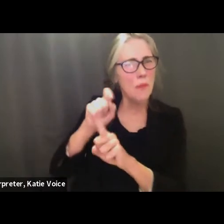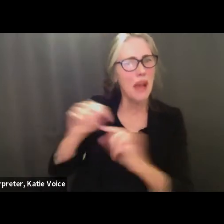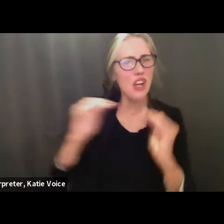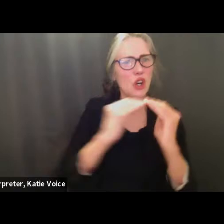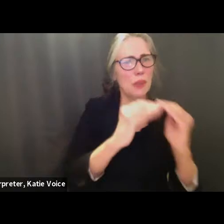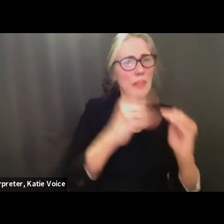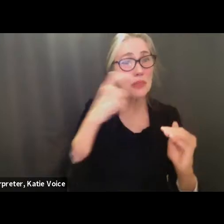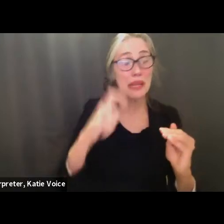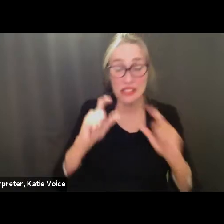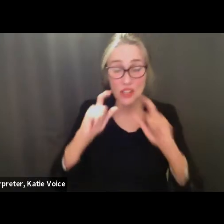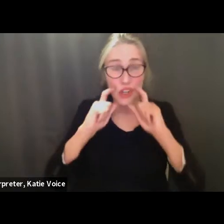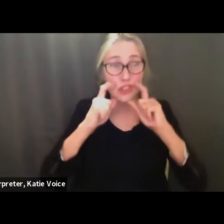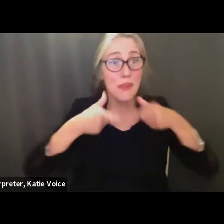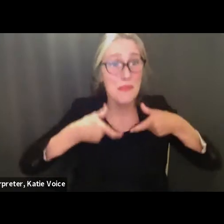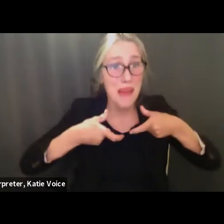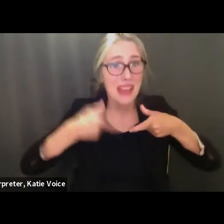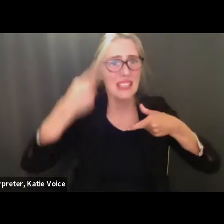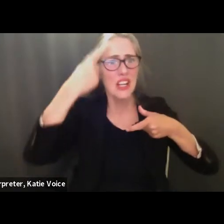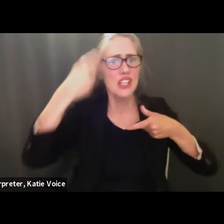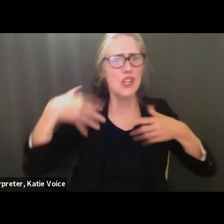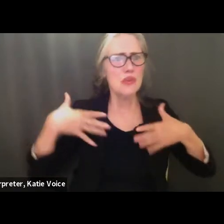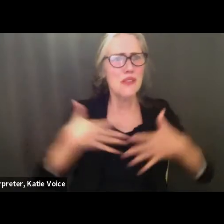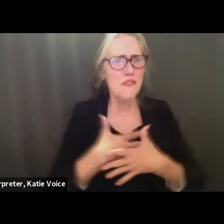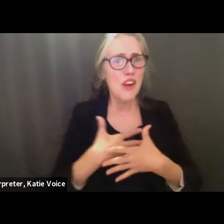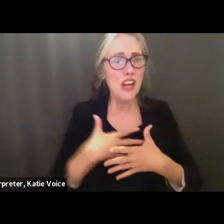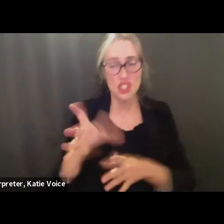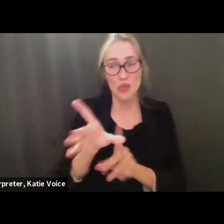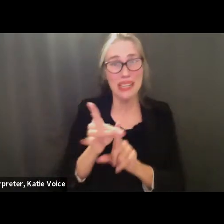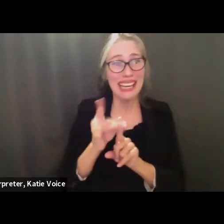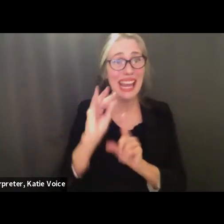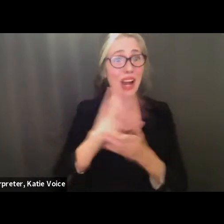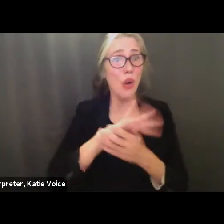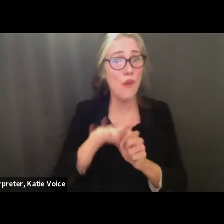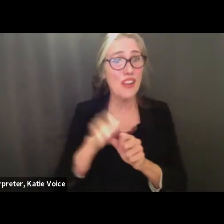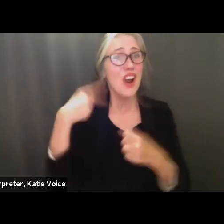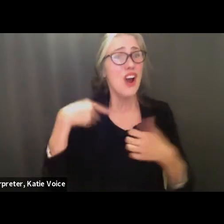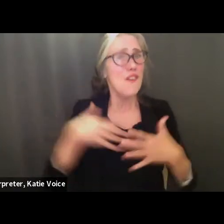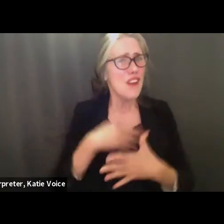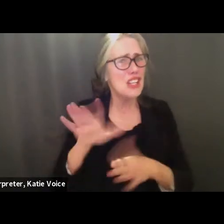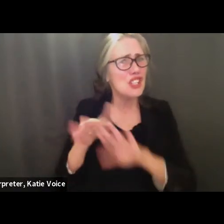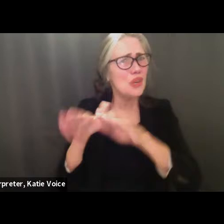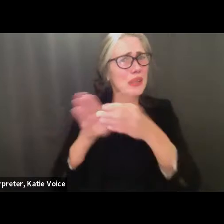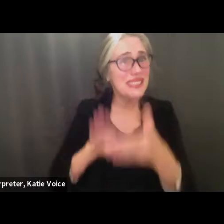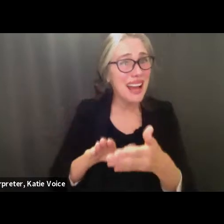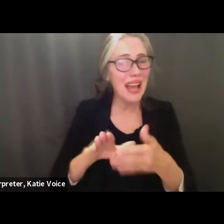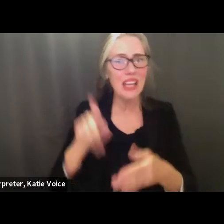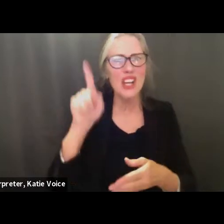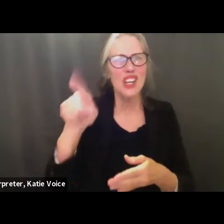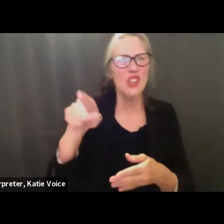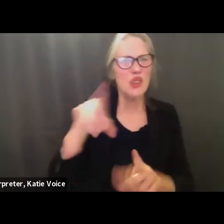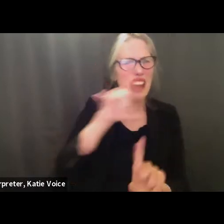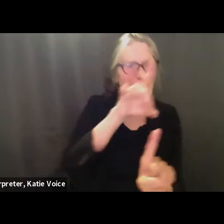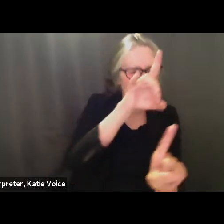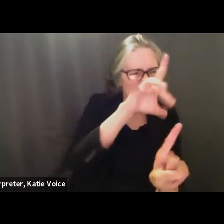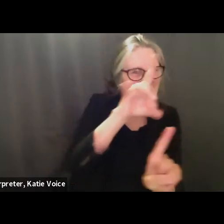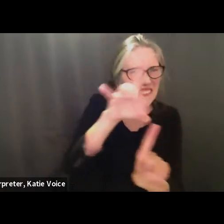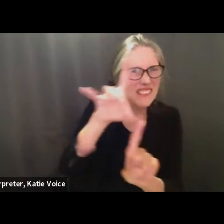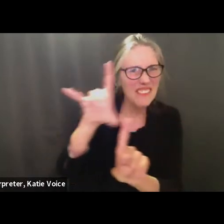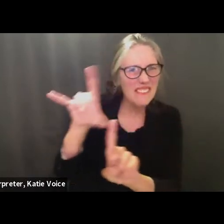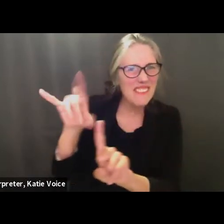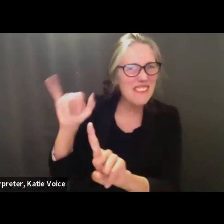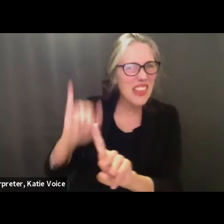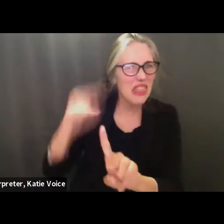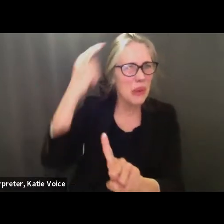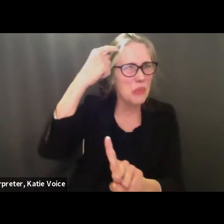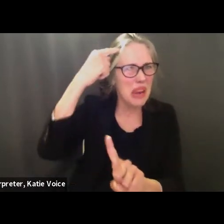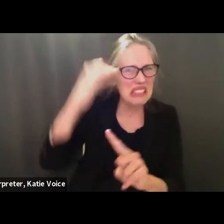the things that you're putting in their brain right now that they can't critically think of, that you're supposed to do for them. You're supposed to help them.